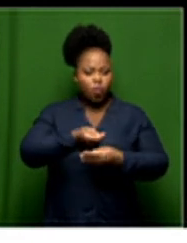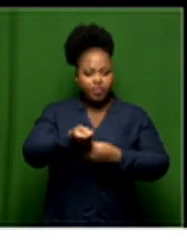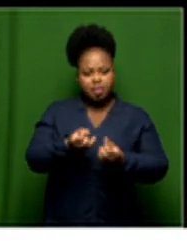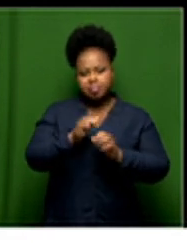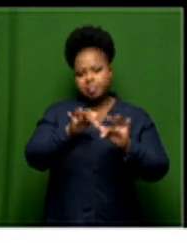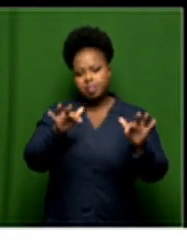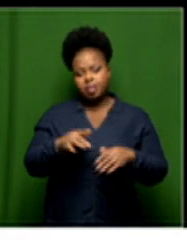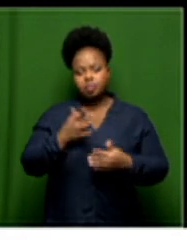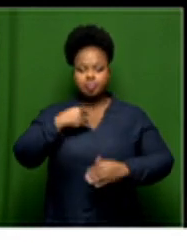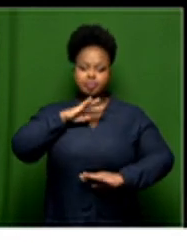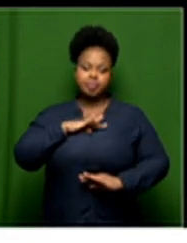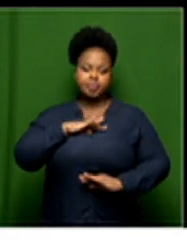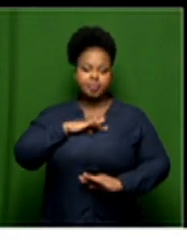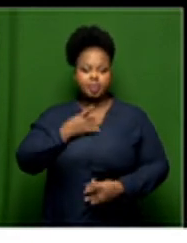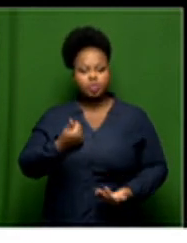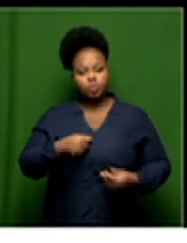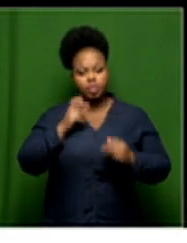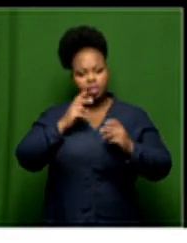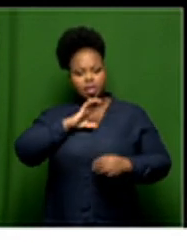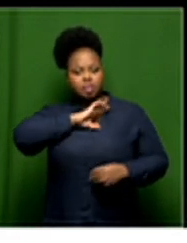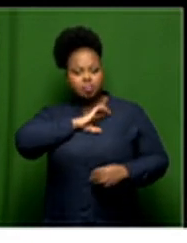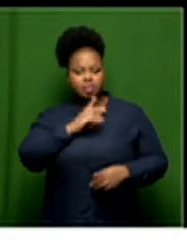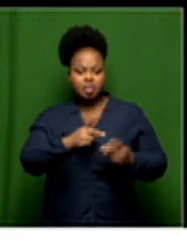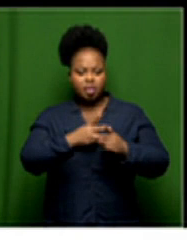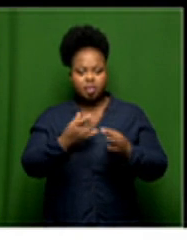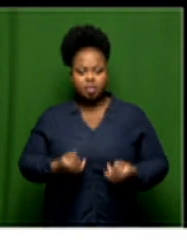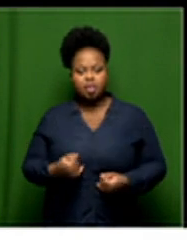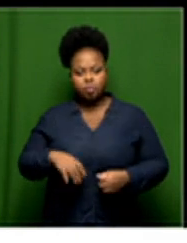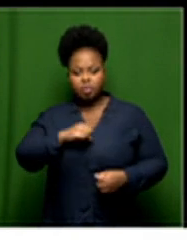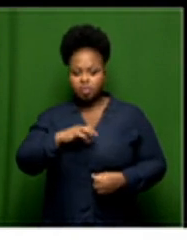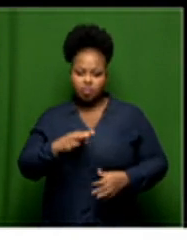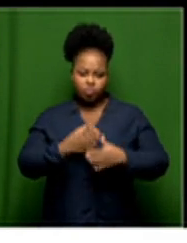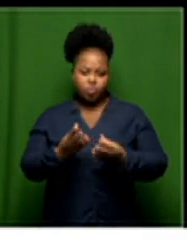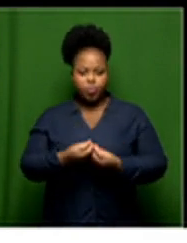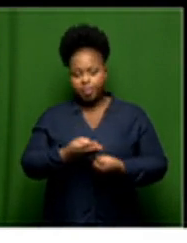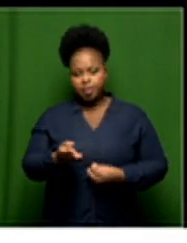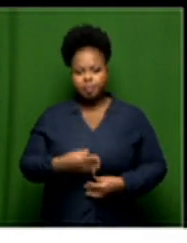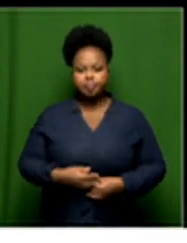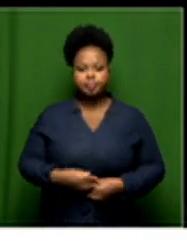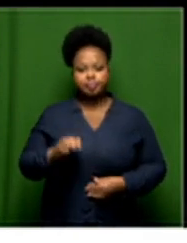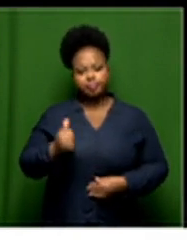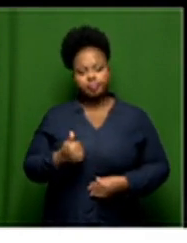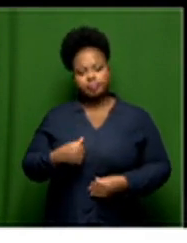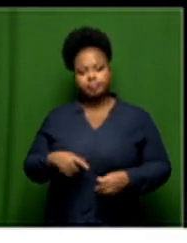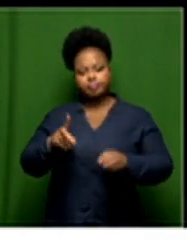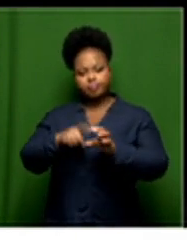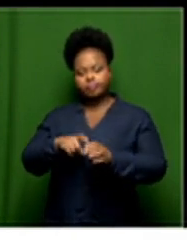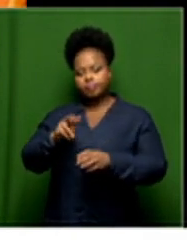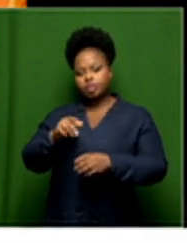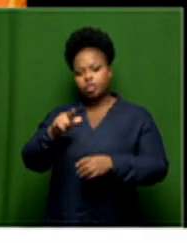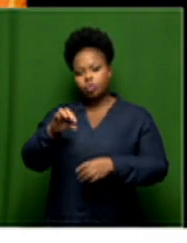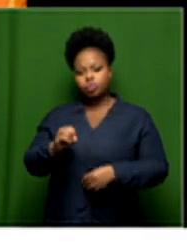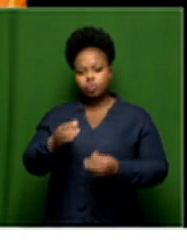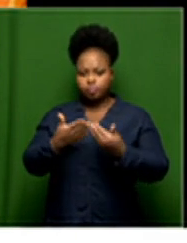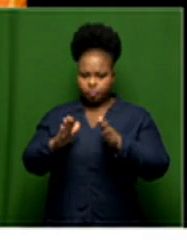people and just satisfying the guests. And, of course, working with the staff. Yeah. I then joined Nino's. I opened a couple